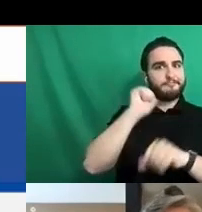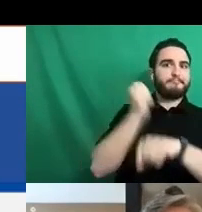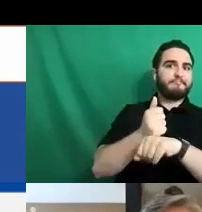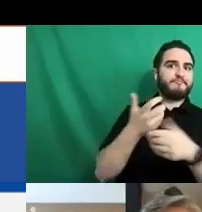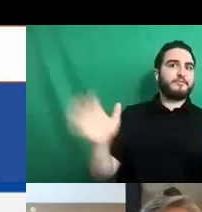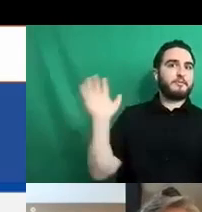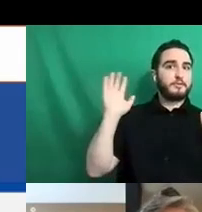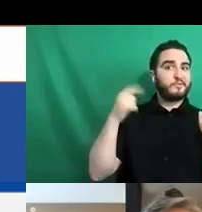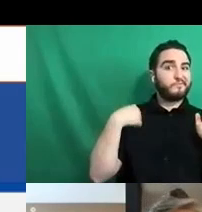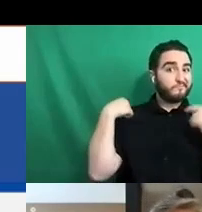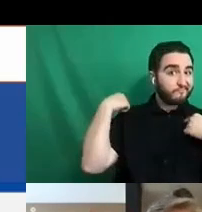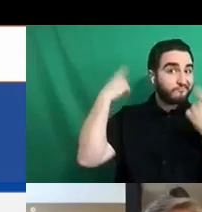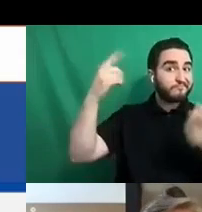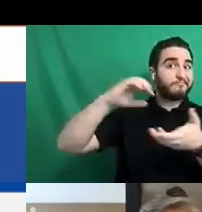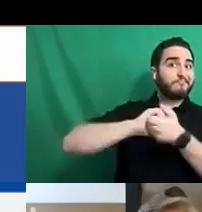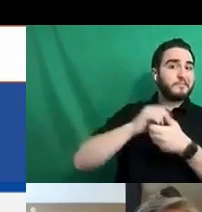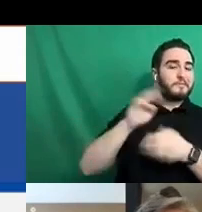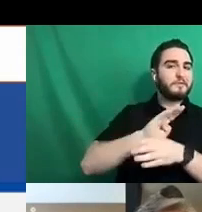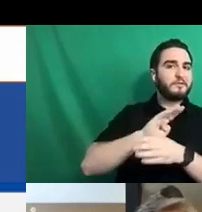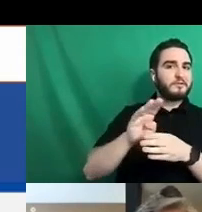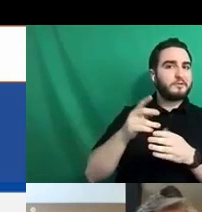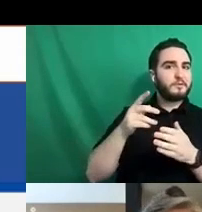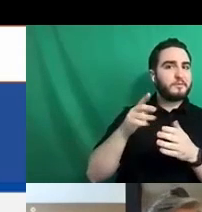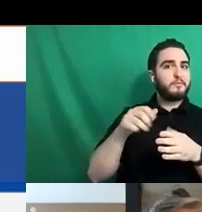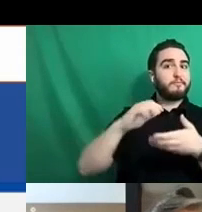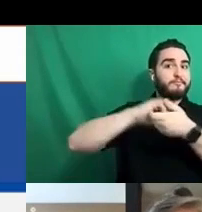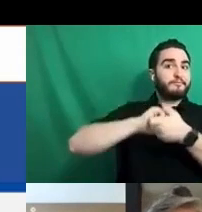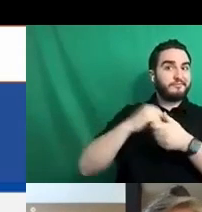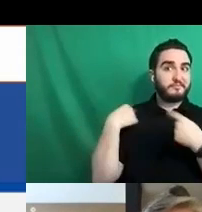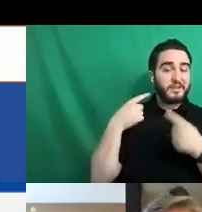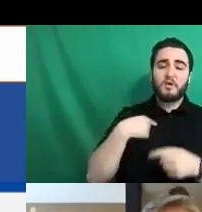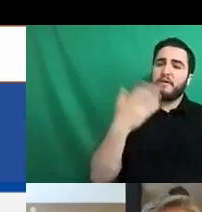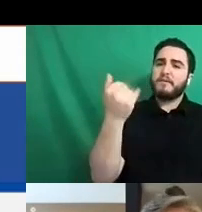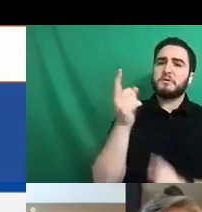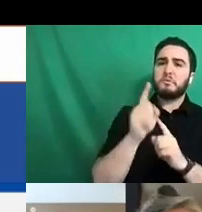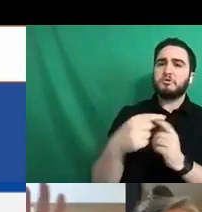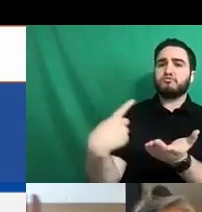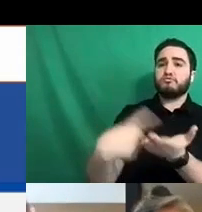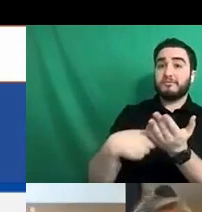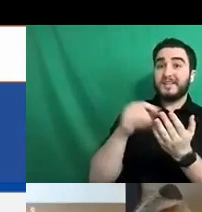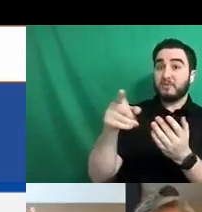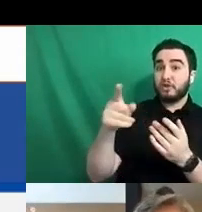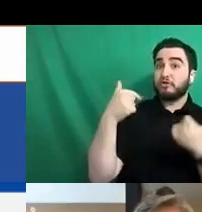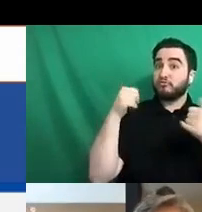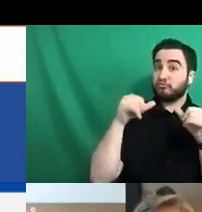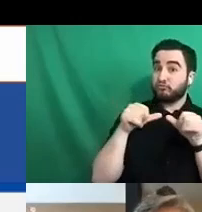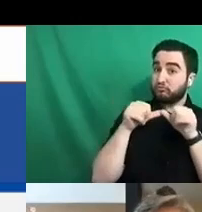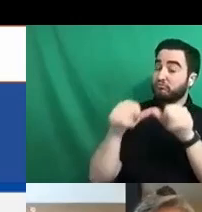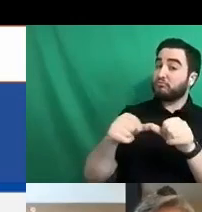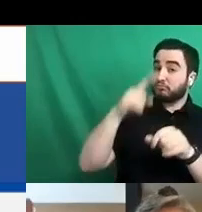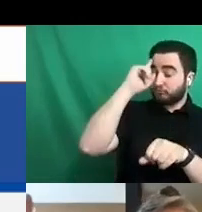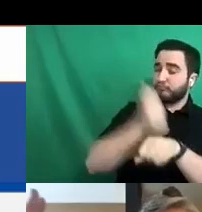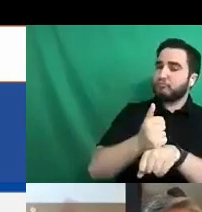business partner for the hospital. I just want 15 minutes of your time. And after that 15 minutes, if you feel the same way, we'll pack up our